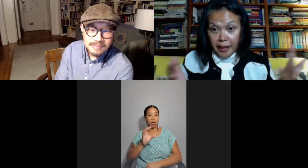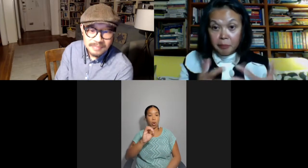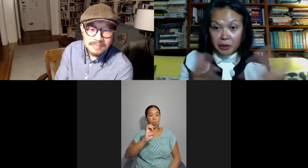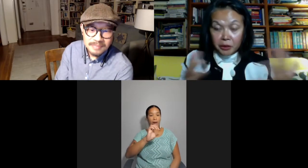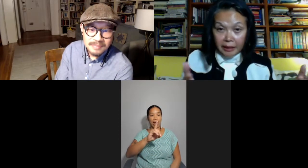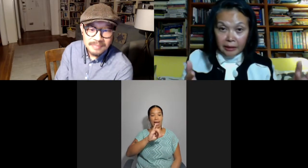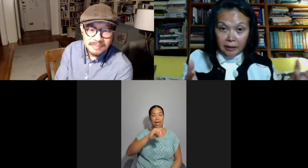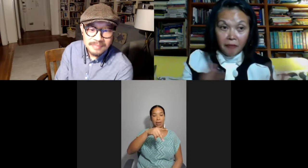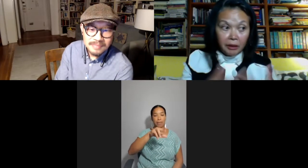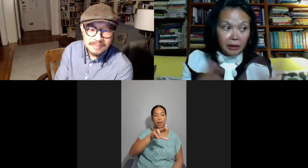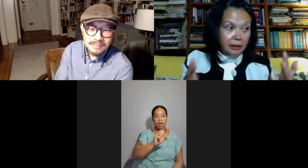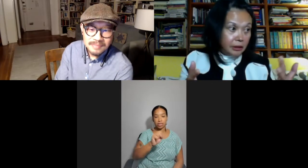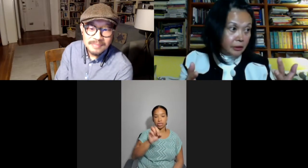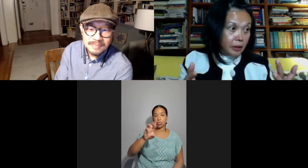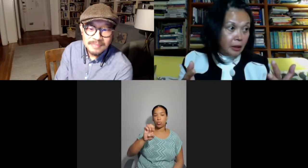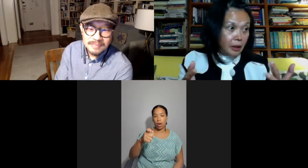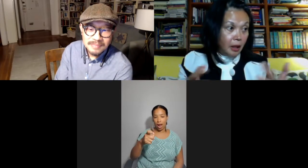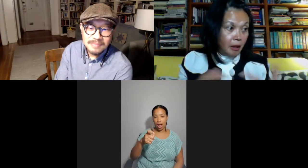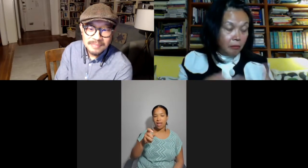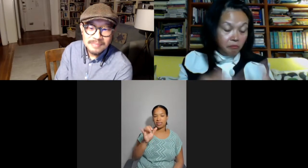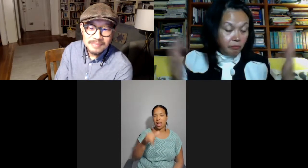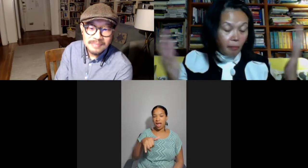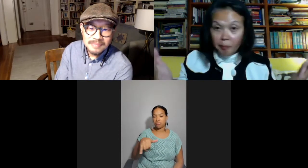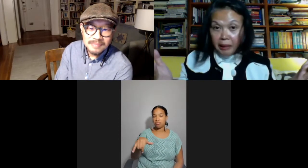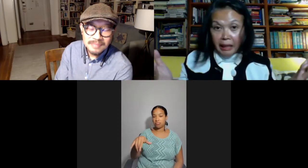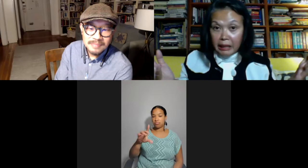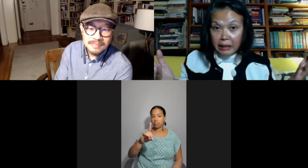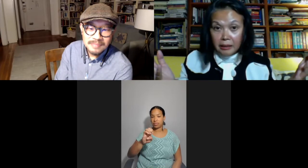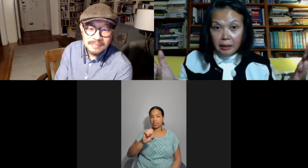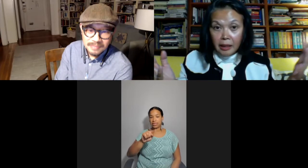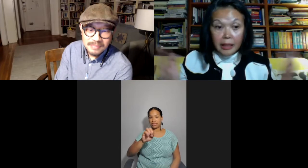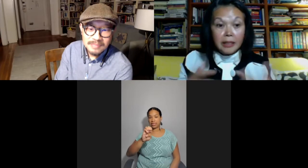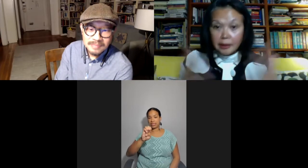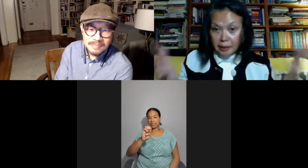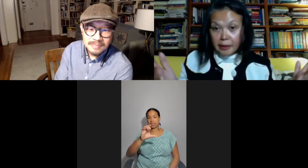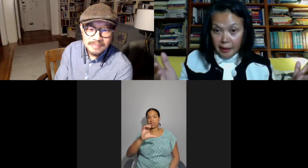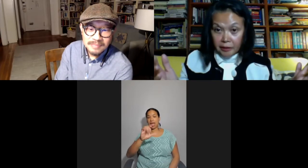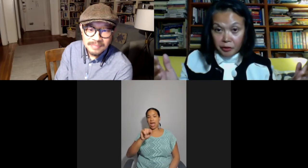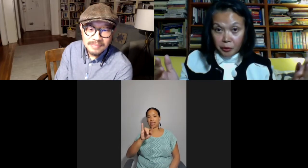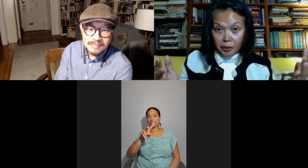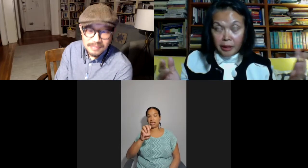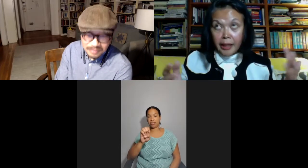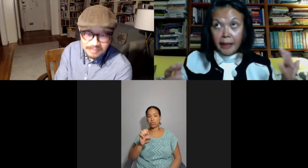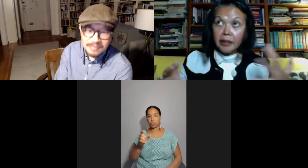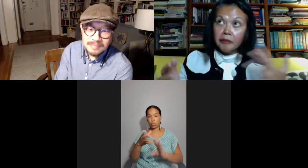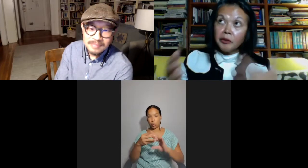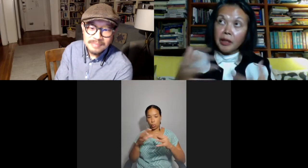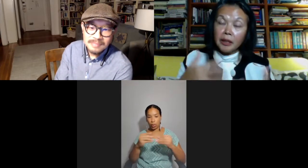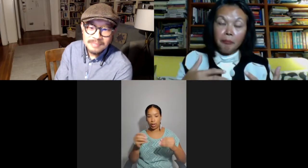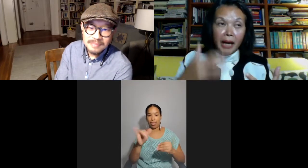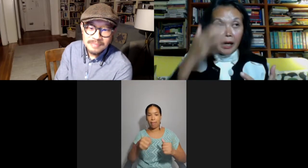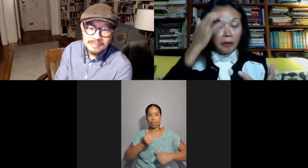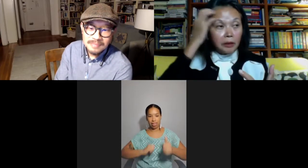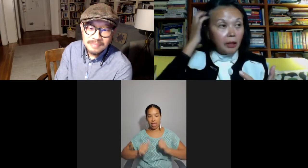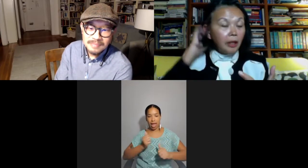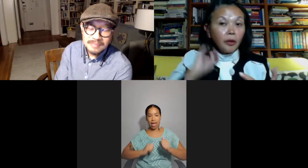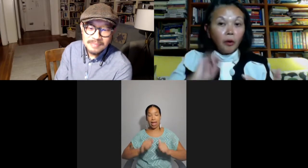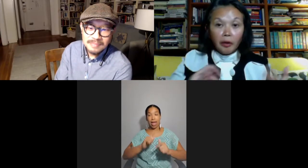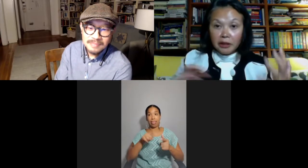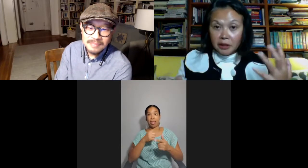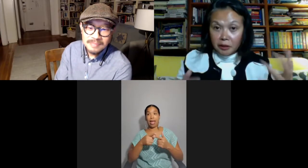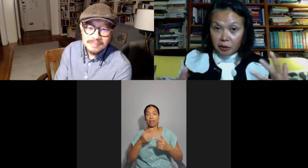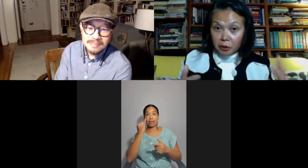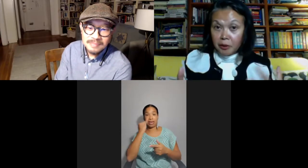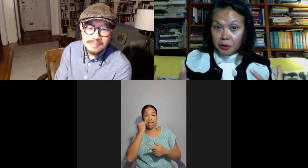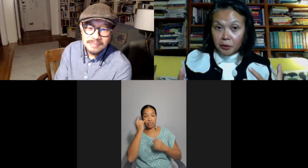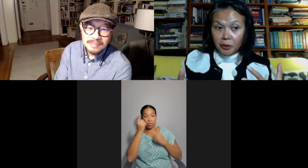story. Oedipus Rex, Sophocles's play, is a detective story. And then if you think about the